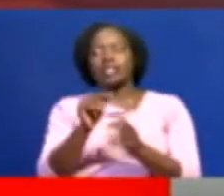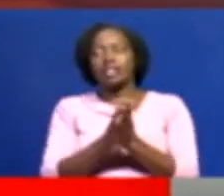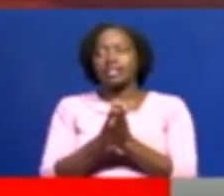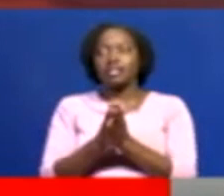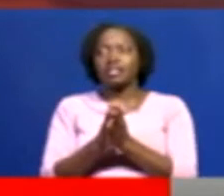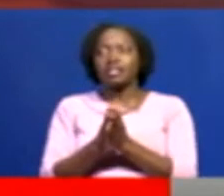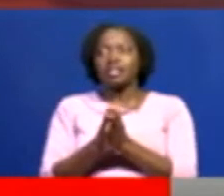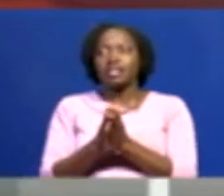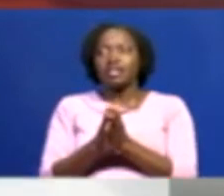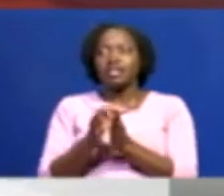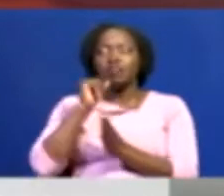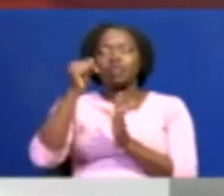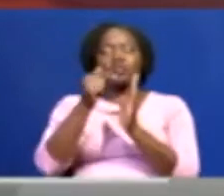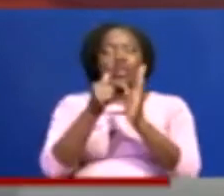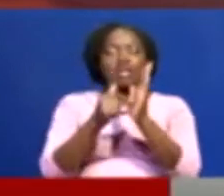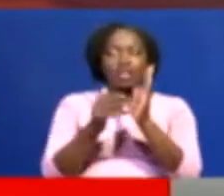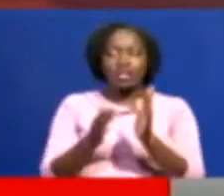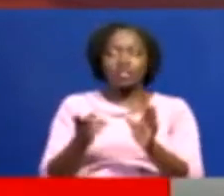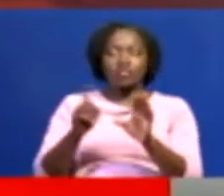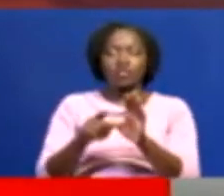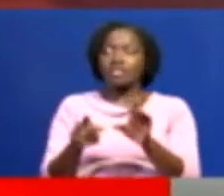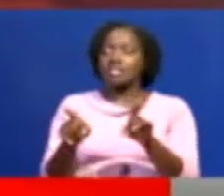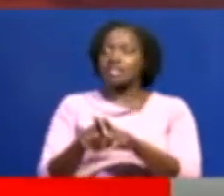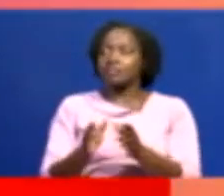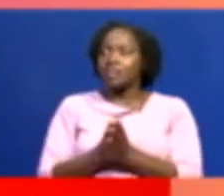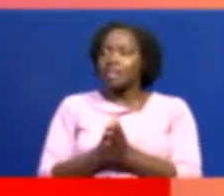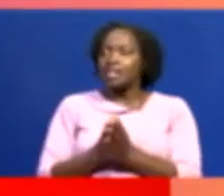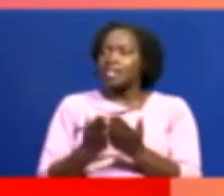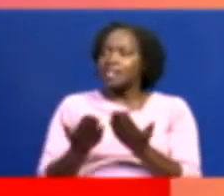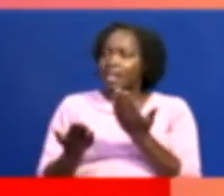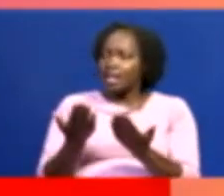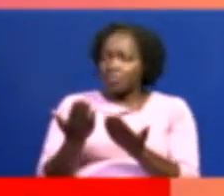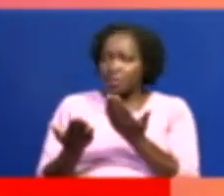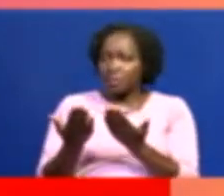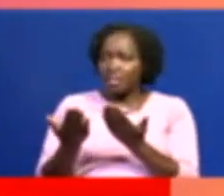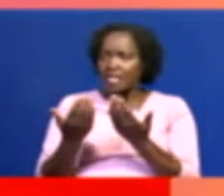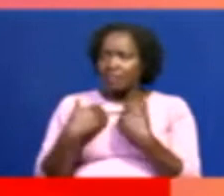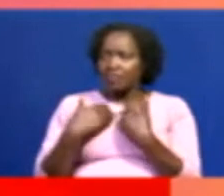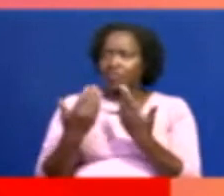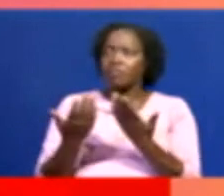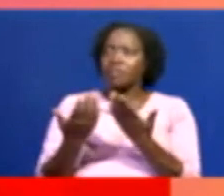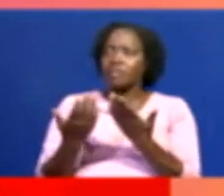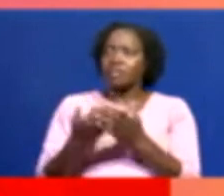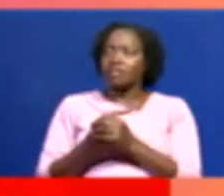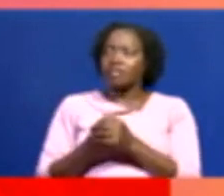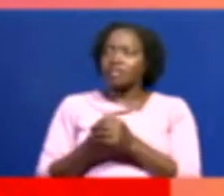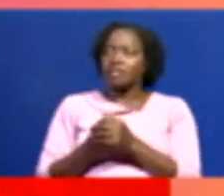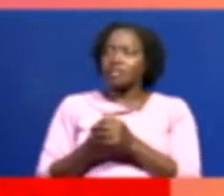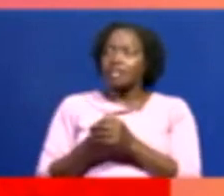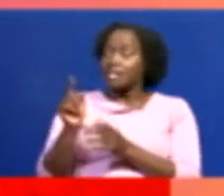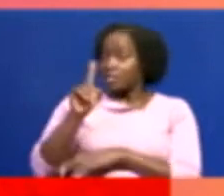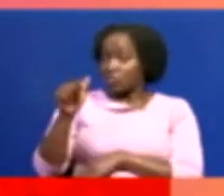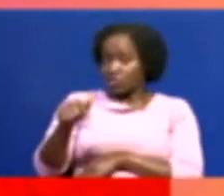Alenga, Torosterdt, a political analyst who have just joined us. Maybe, Alenga, if you have been mic'd, let me come to you. Alenga, the